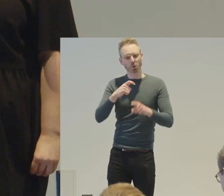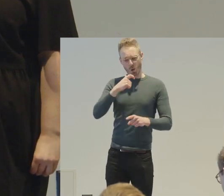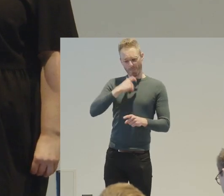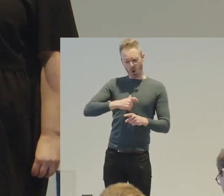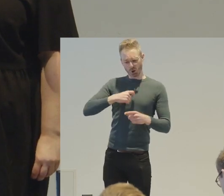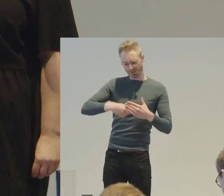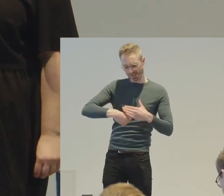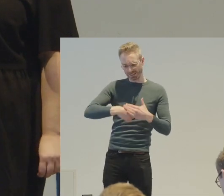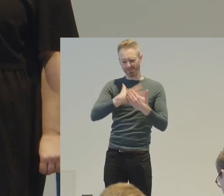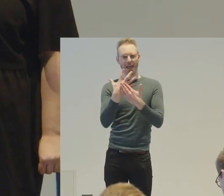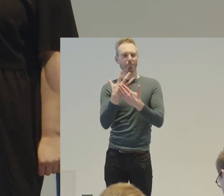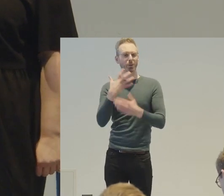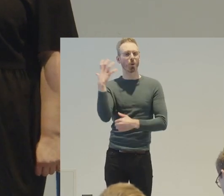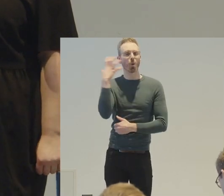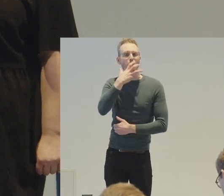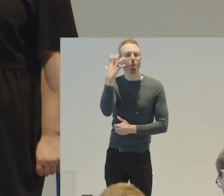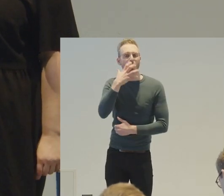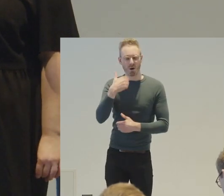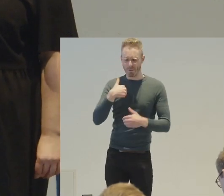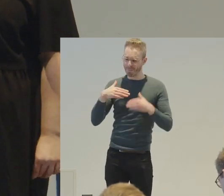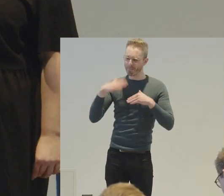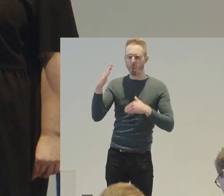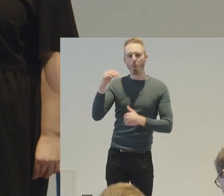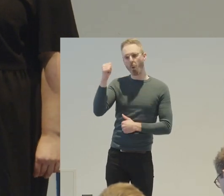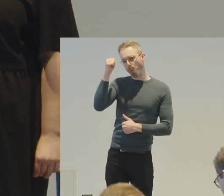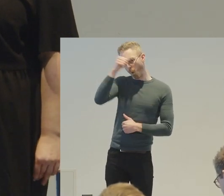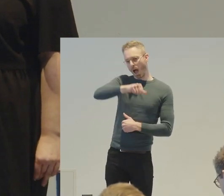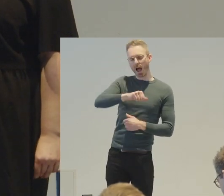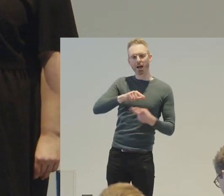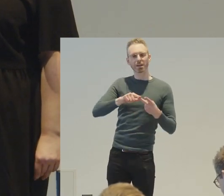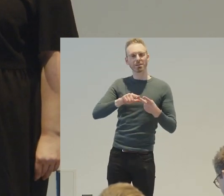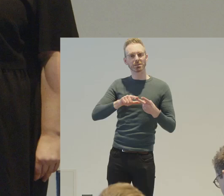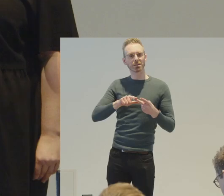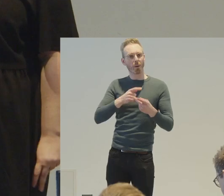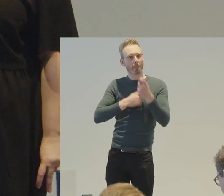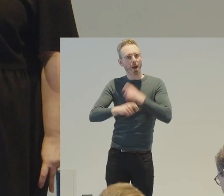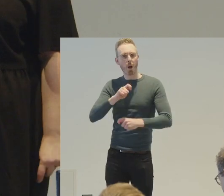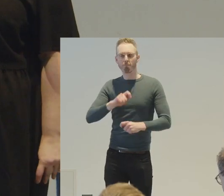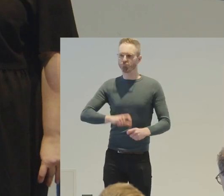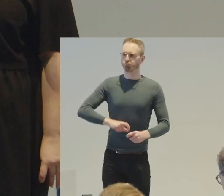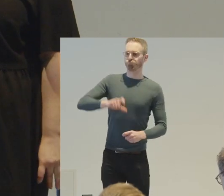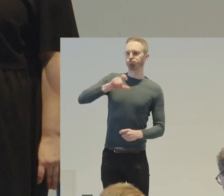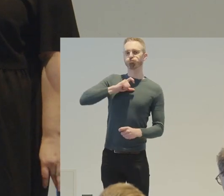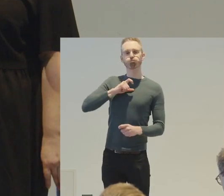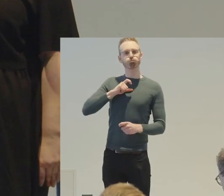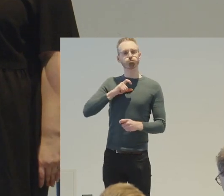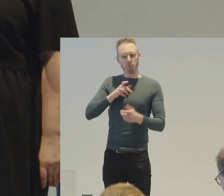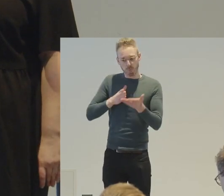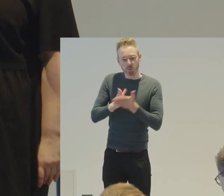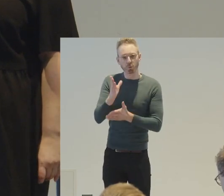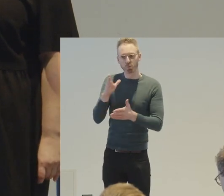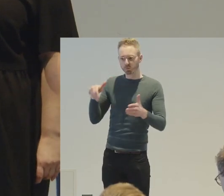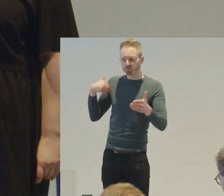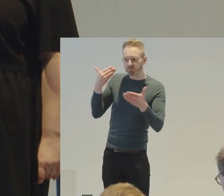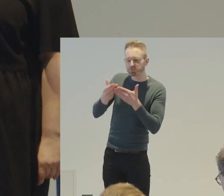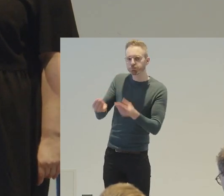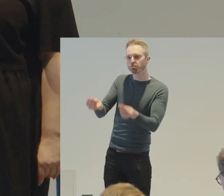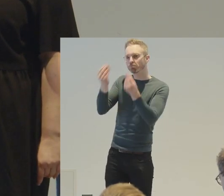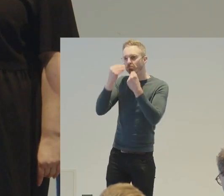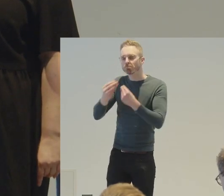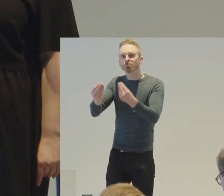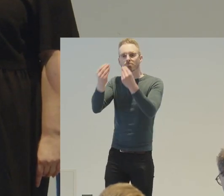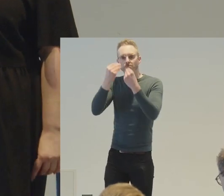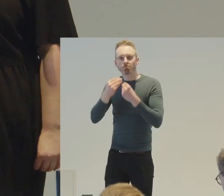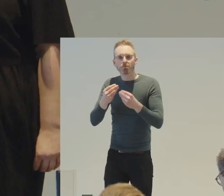you know, a bit more confident, and it's made me like, to actually put my input in, like whether